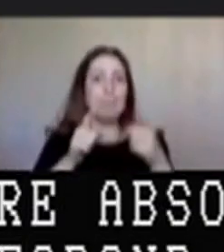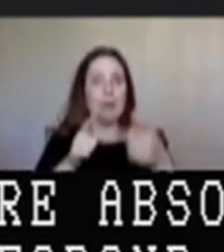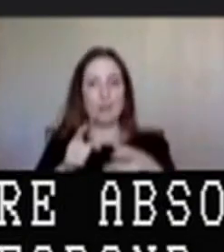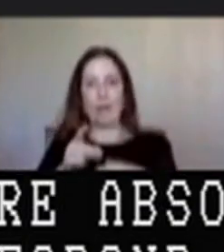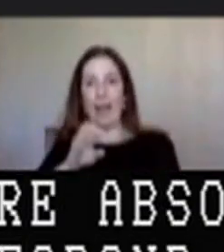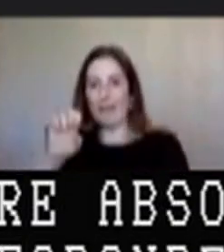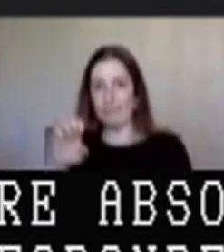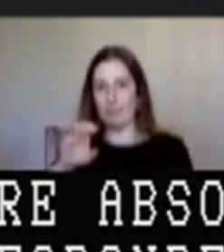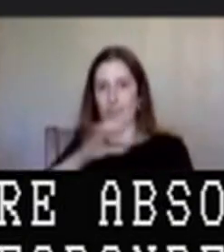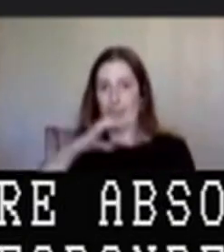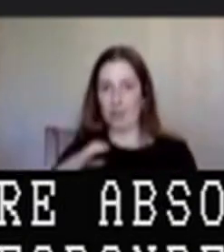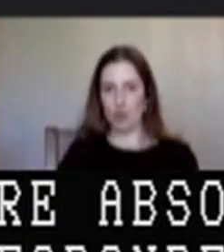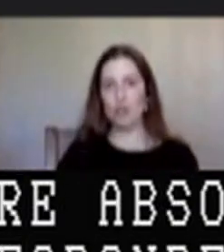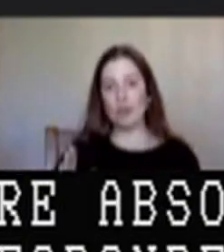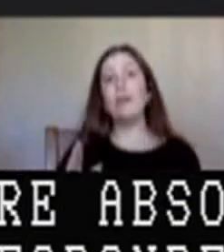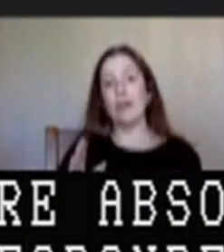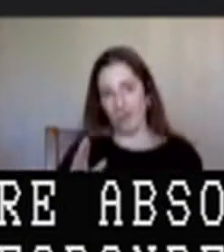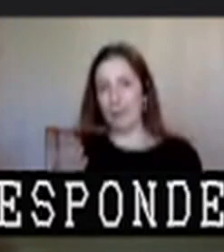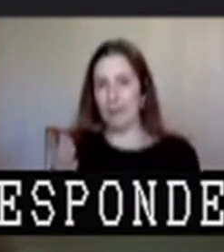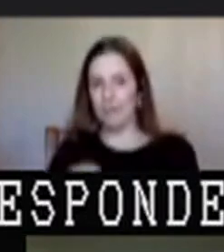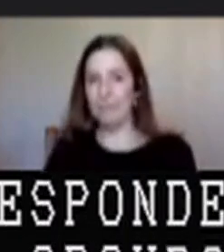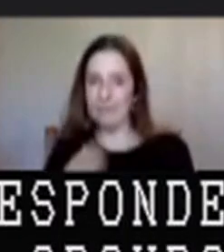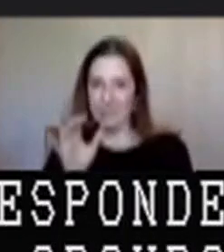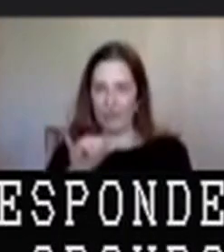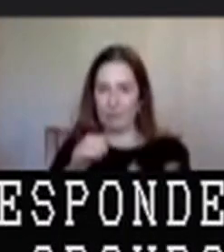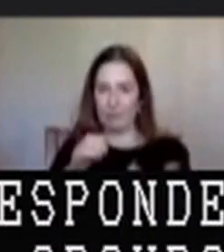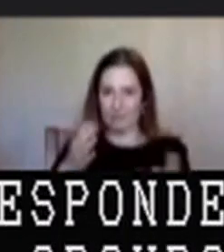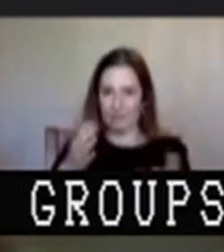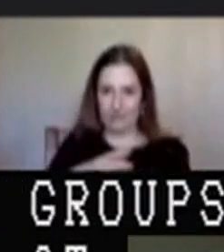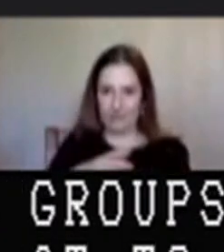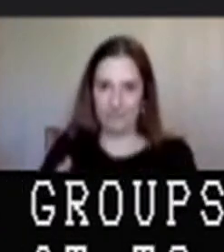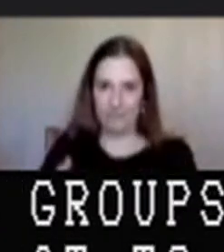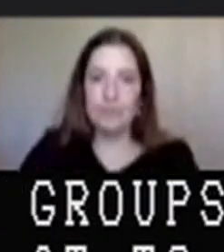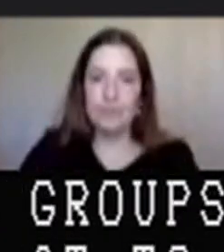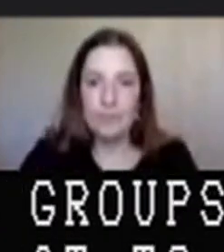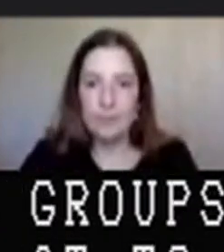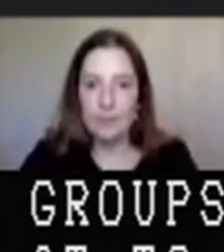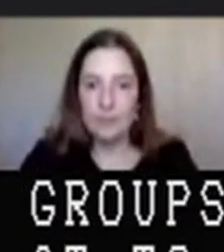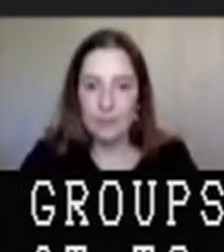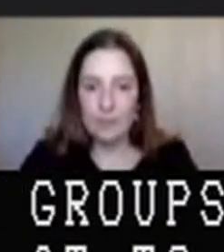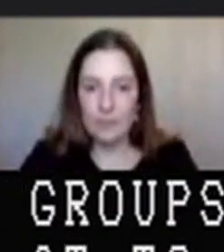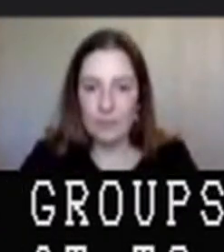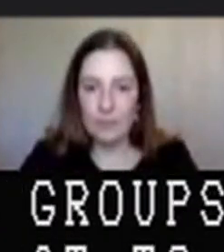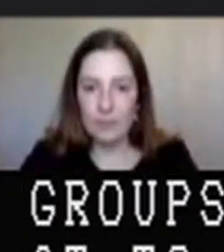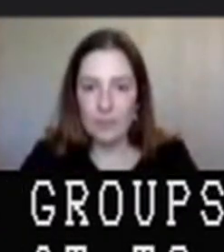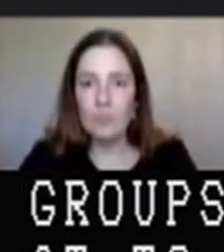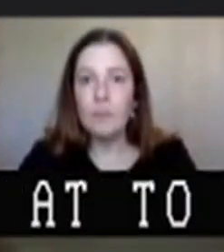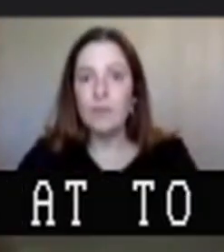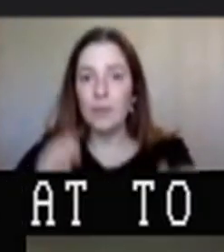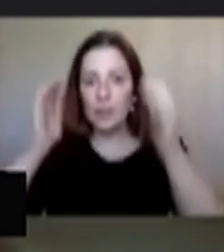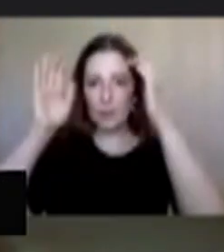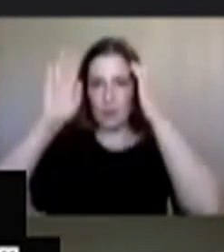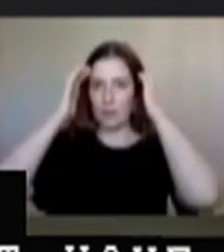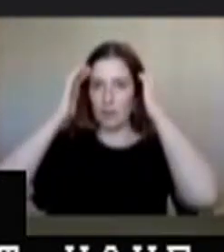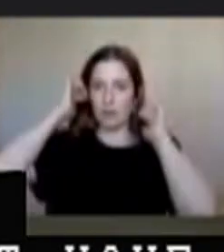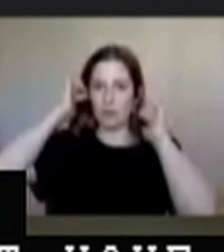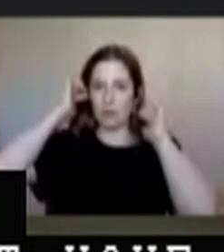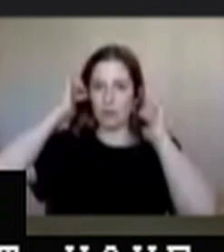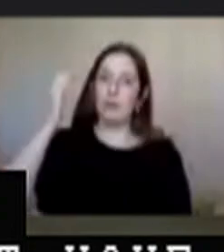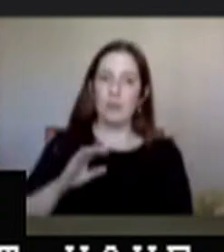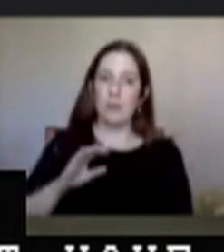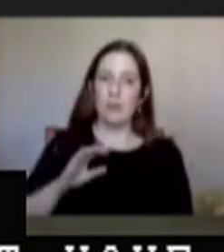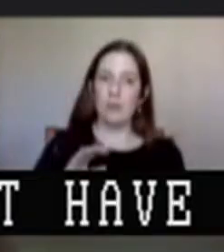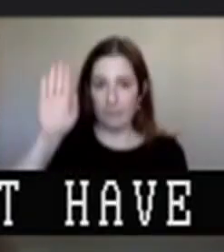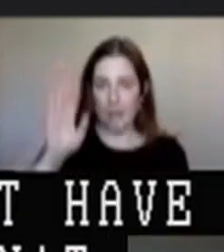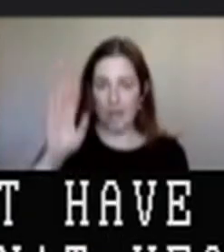those are all groups that we're looking at to hopefully give a supply, at least to have on hand, even if they don't wear them all the time.